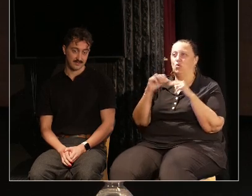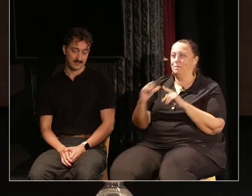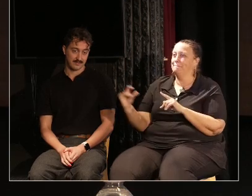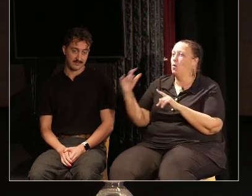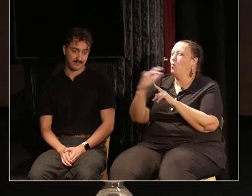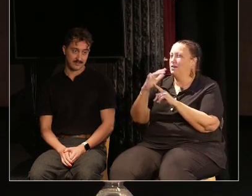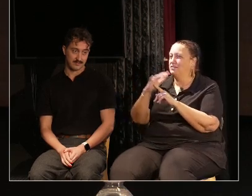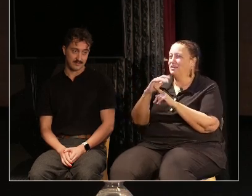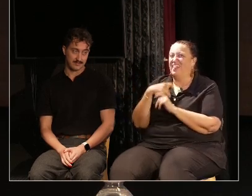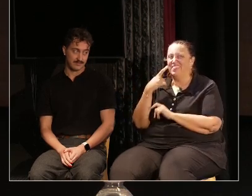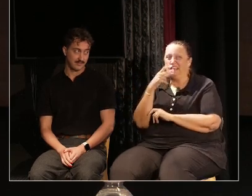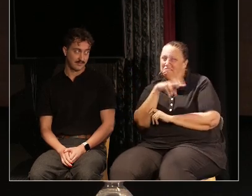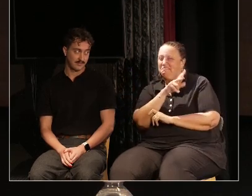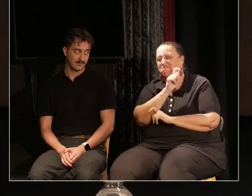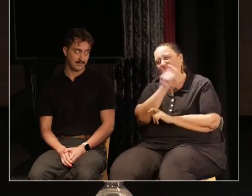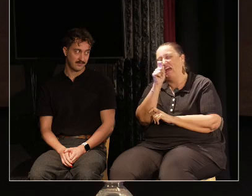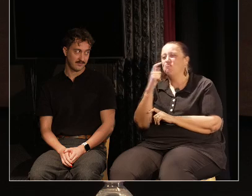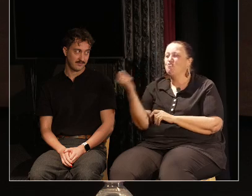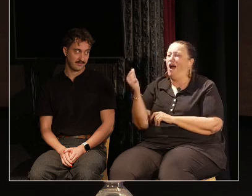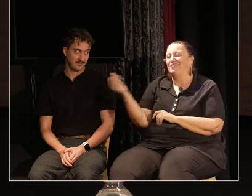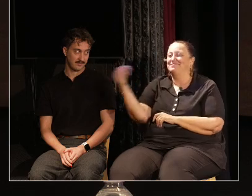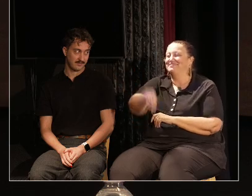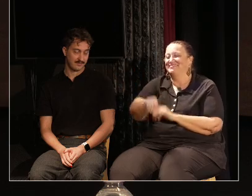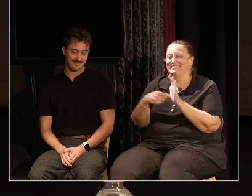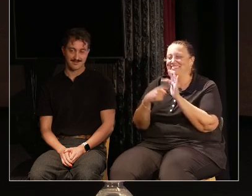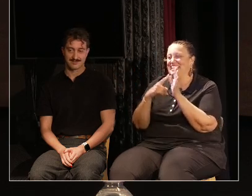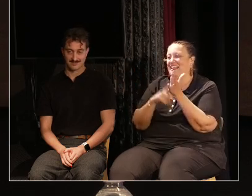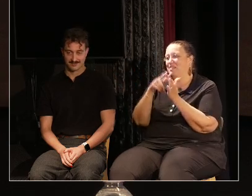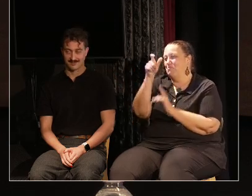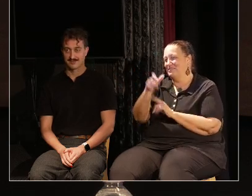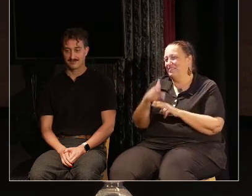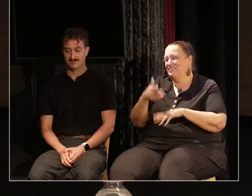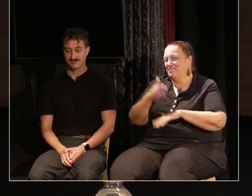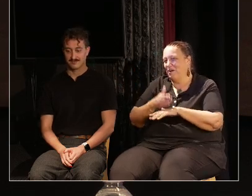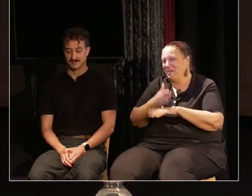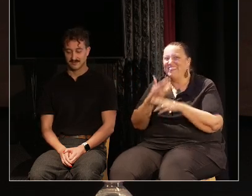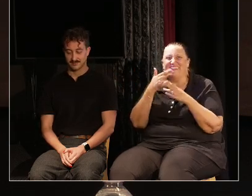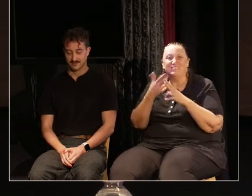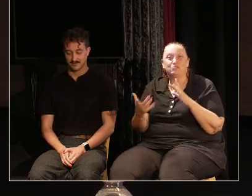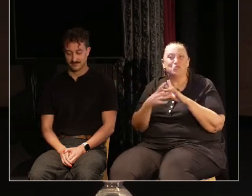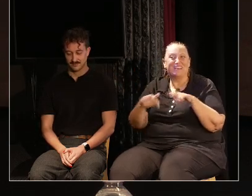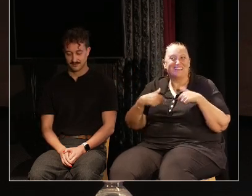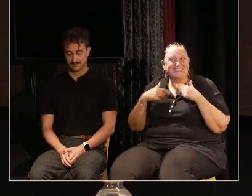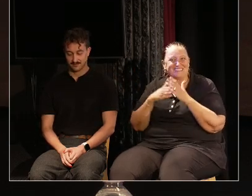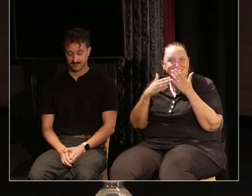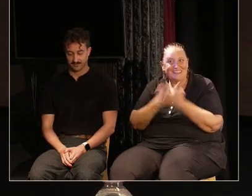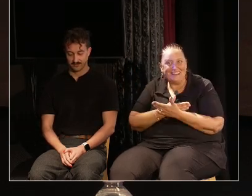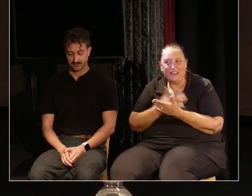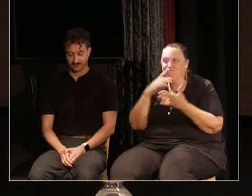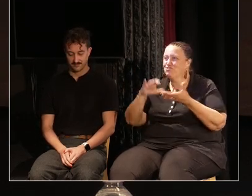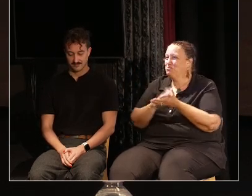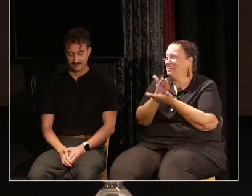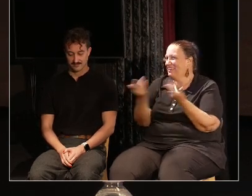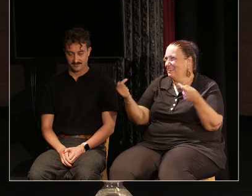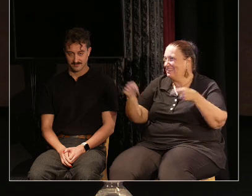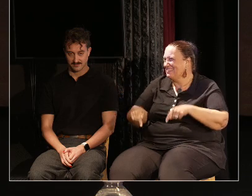So she seems like the right teal for the job. Thanks. Now, thank you, all of you, for joining us tonight. We appreciate you being here. And